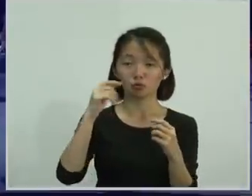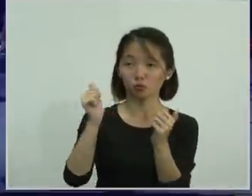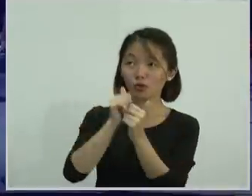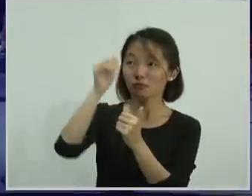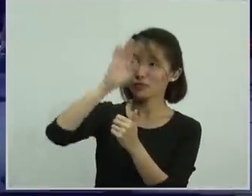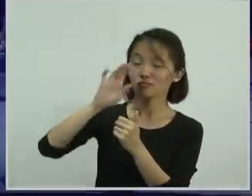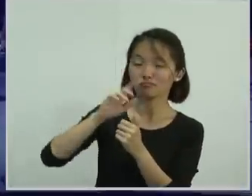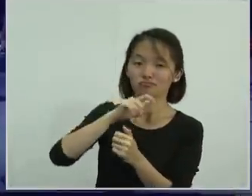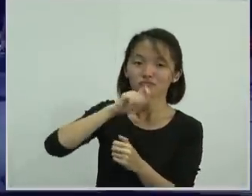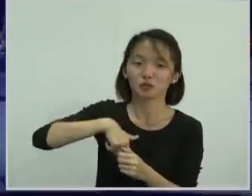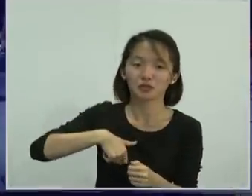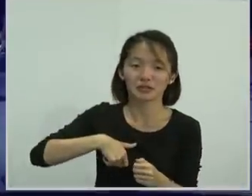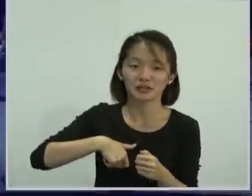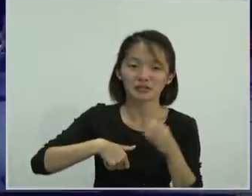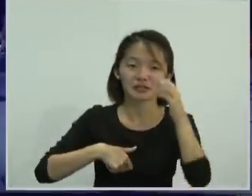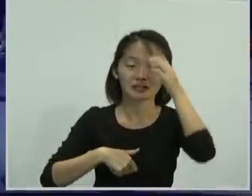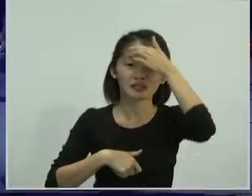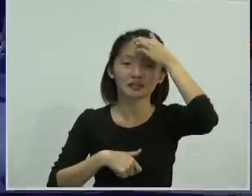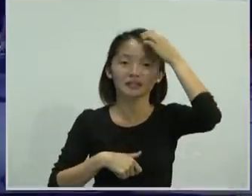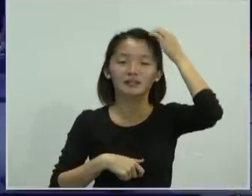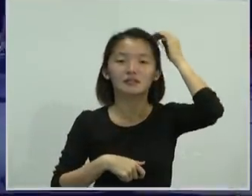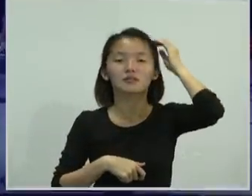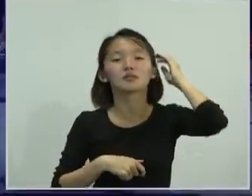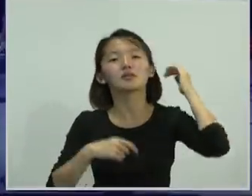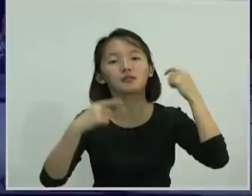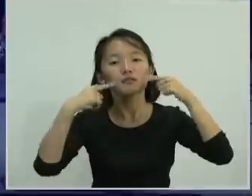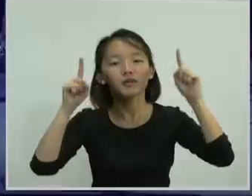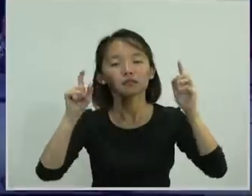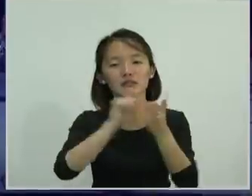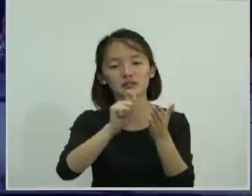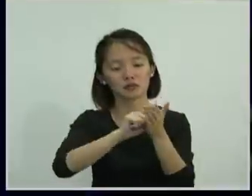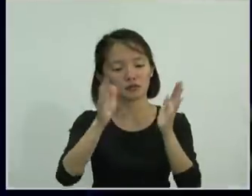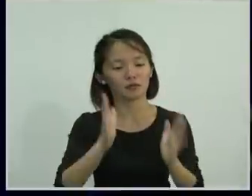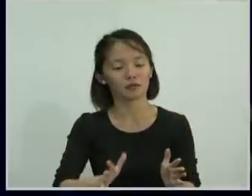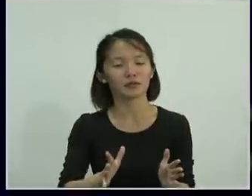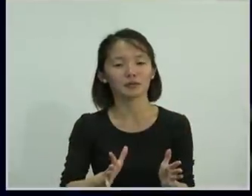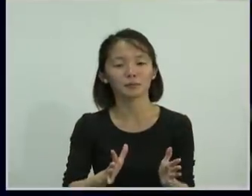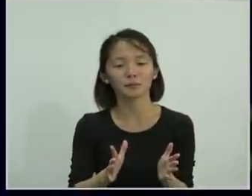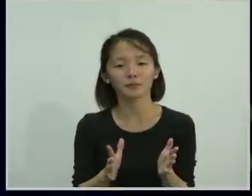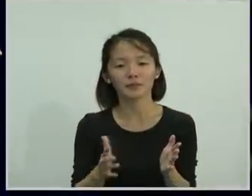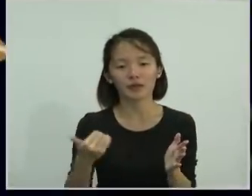There's a quote by Timothy Keller that sums it all up. It says,